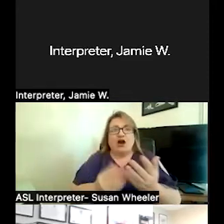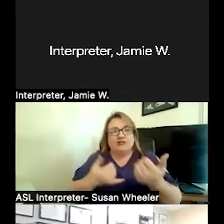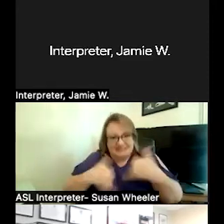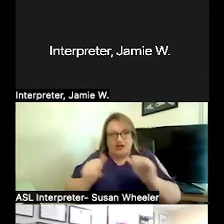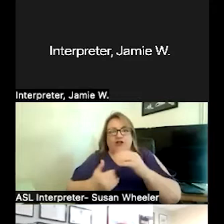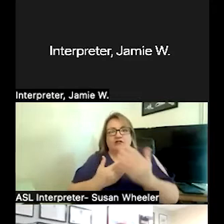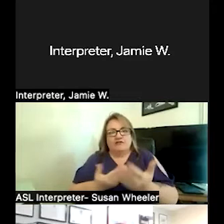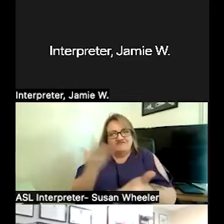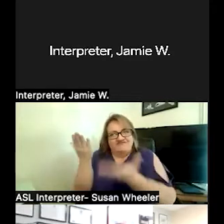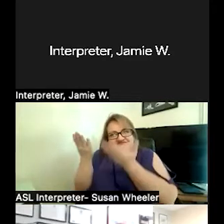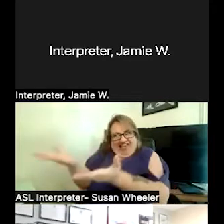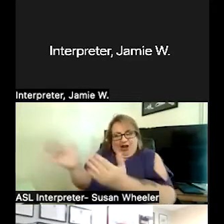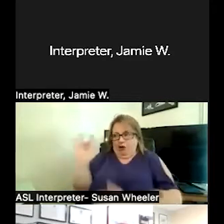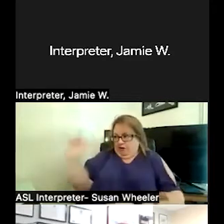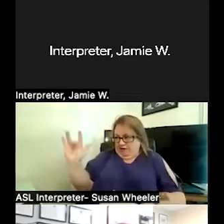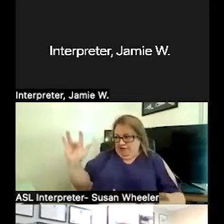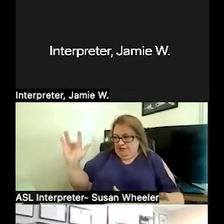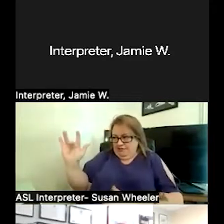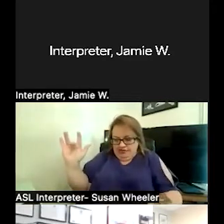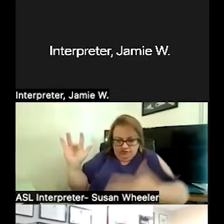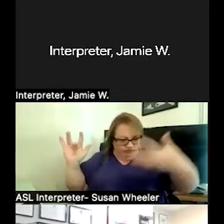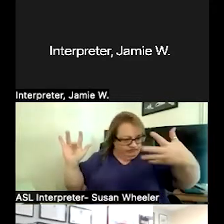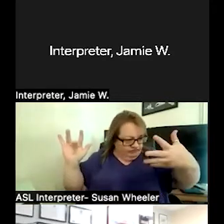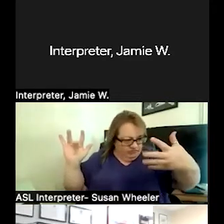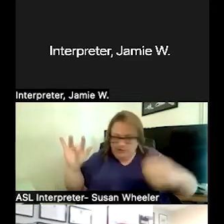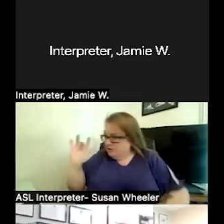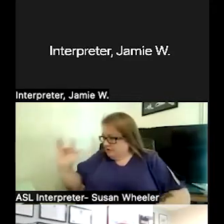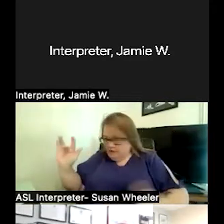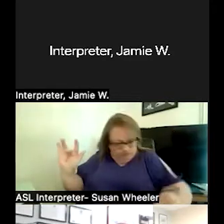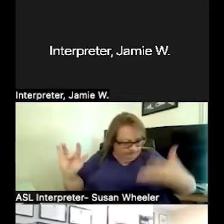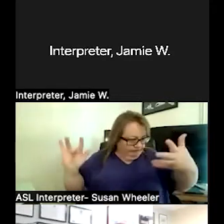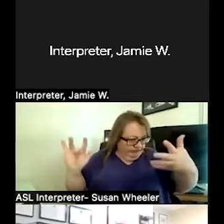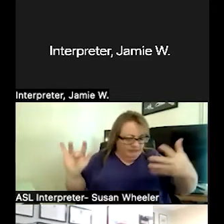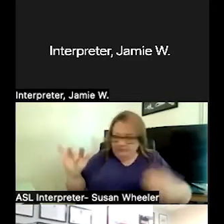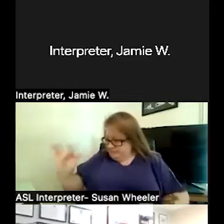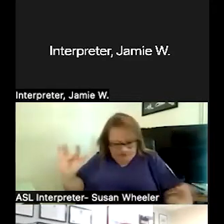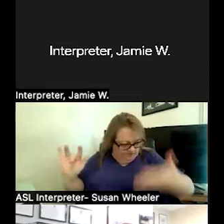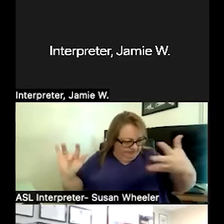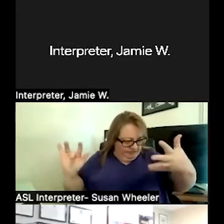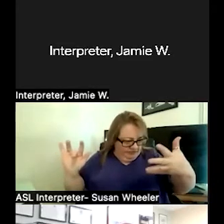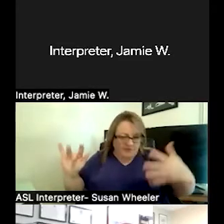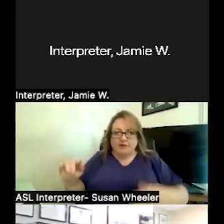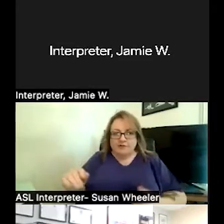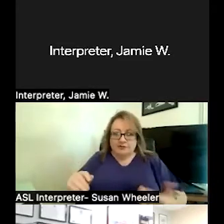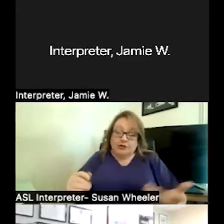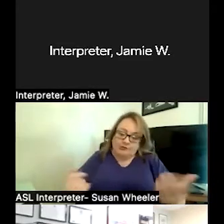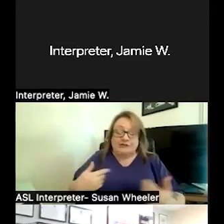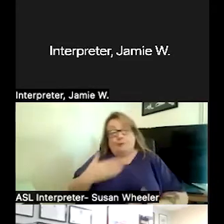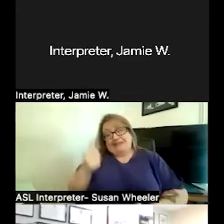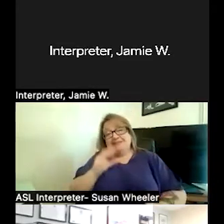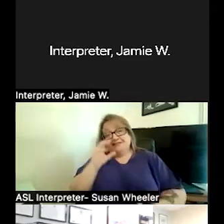the information they said they contain. But again, it's a snapshot of town, and it's our very best guess. Next.